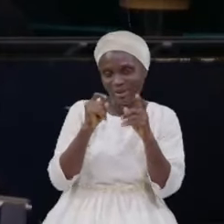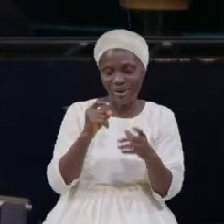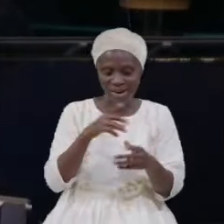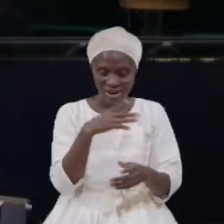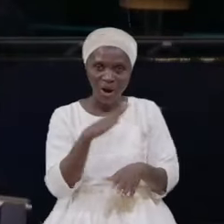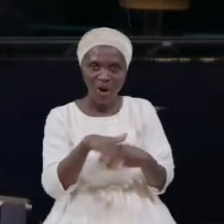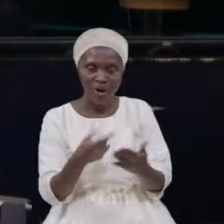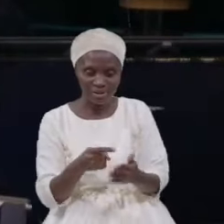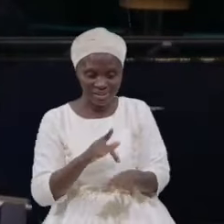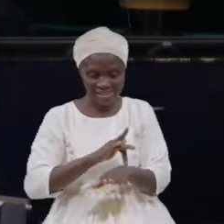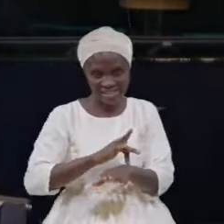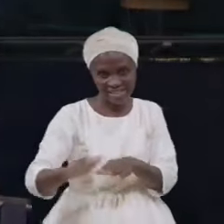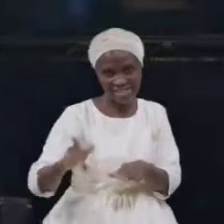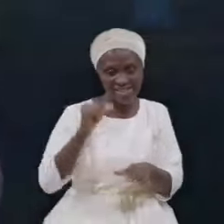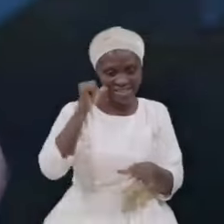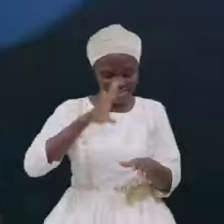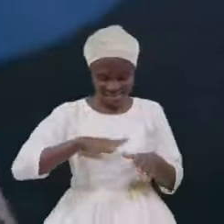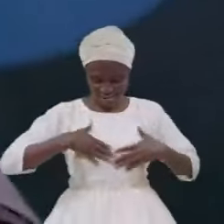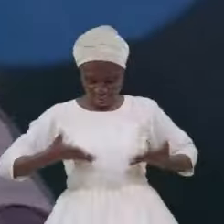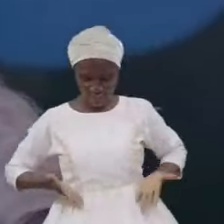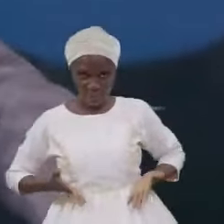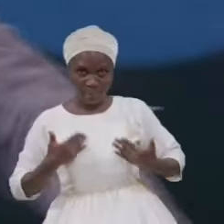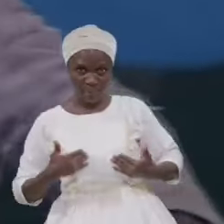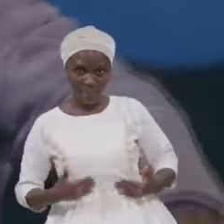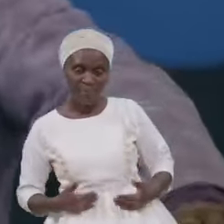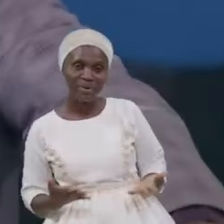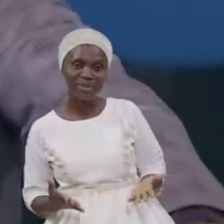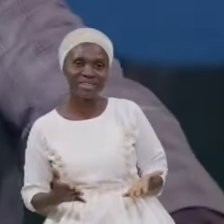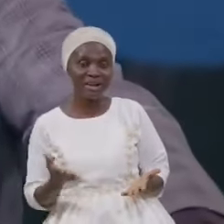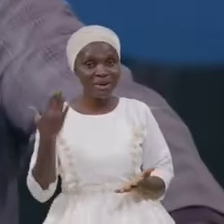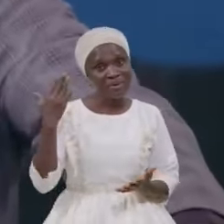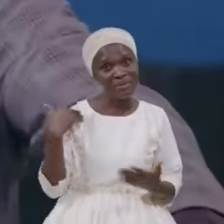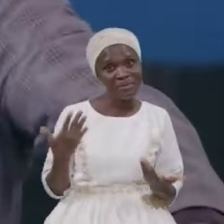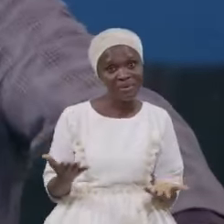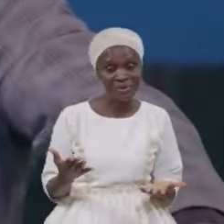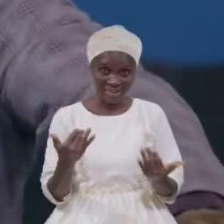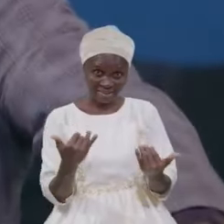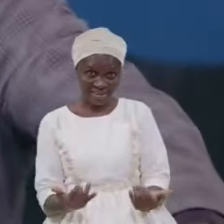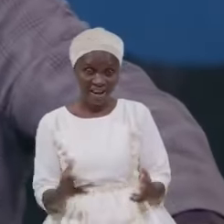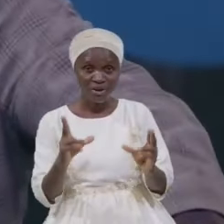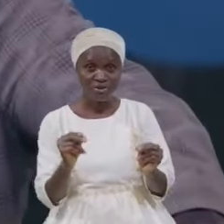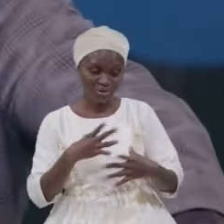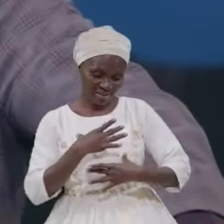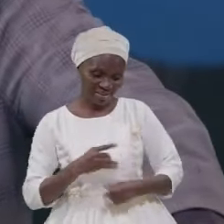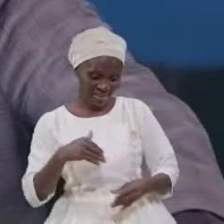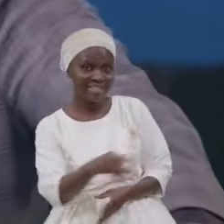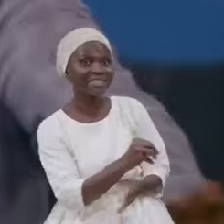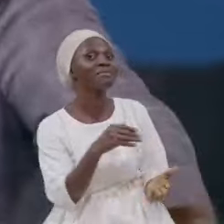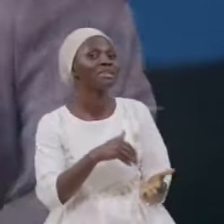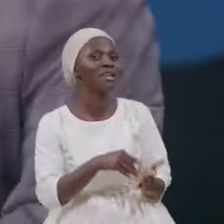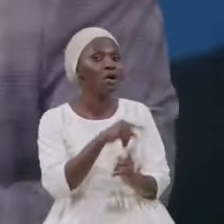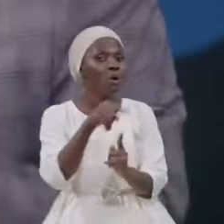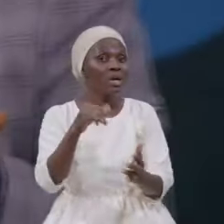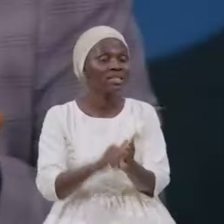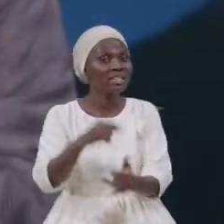that day. When that final day comes, you have no pleasure in them anymore. But you